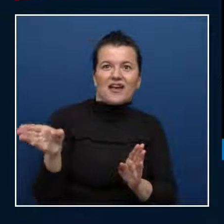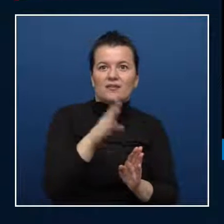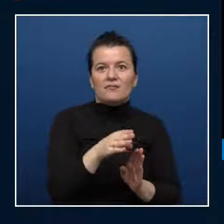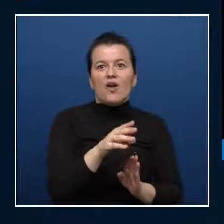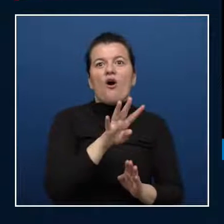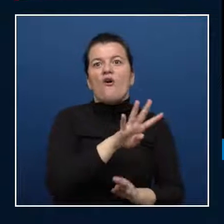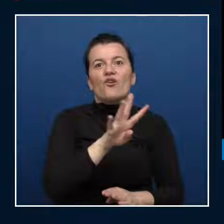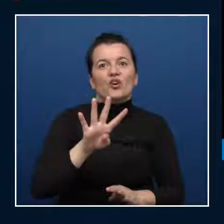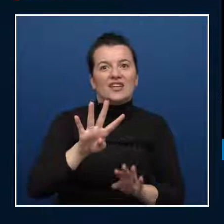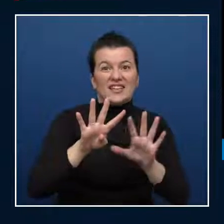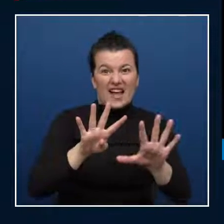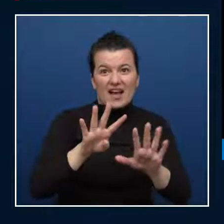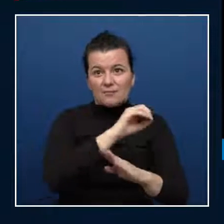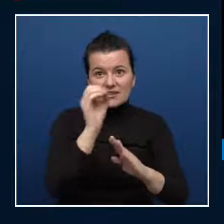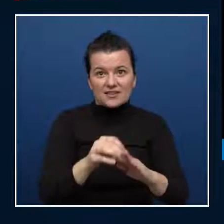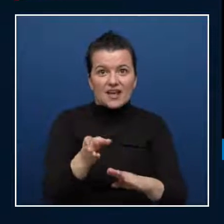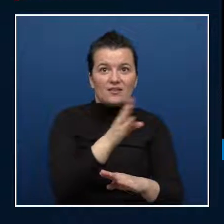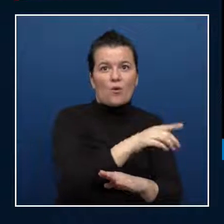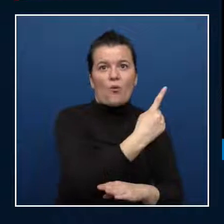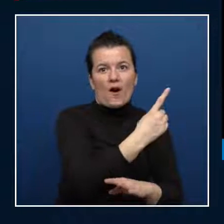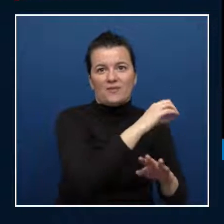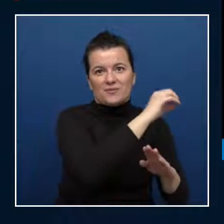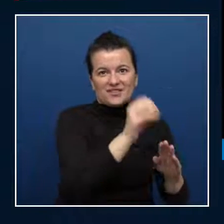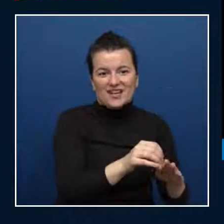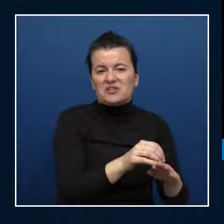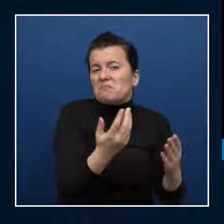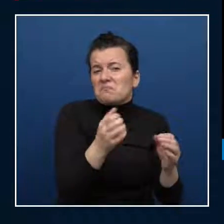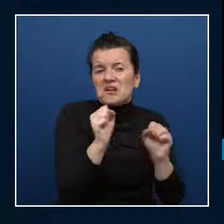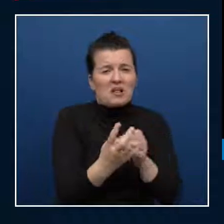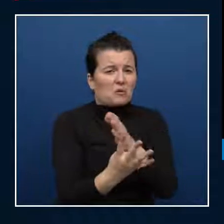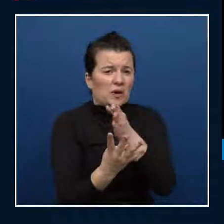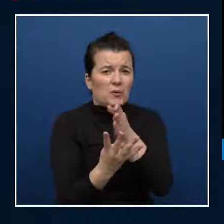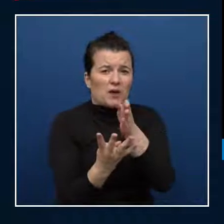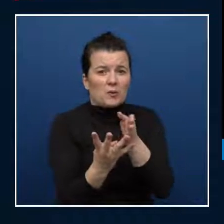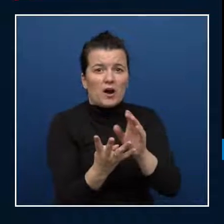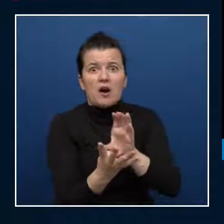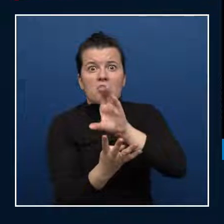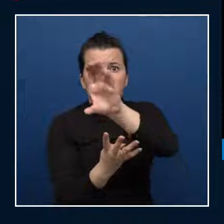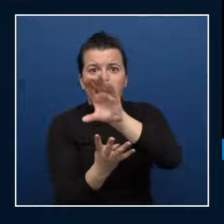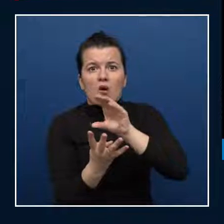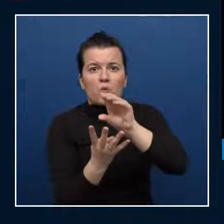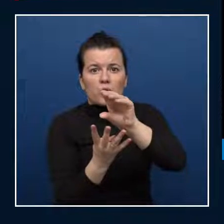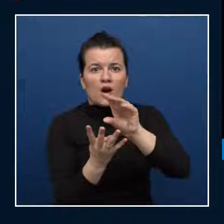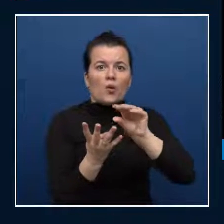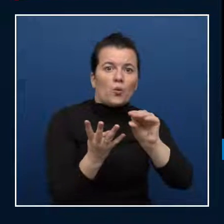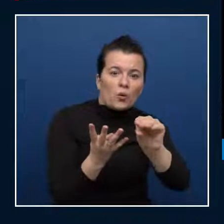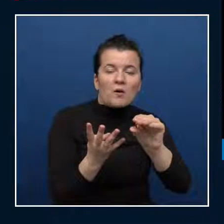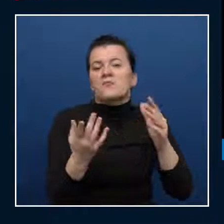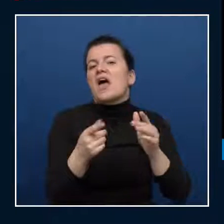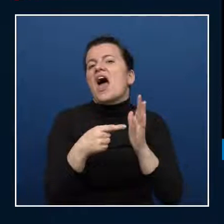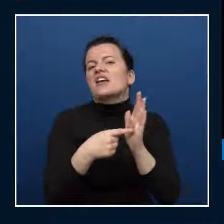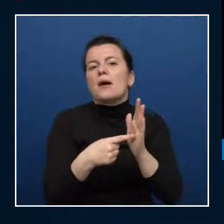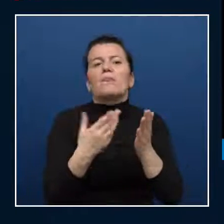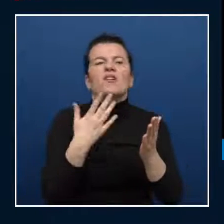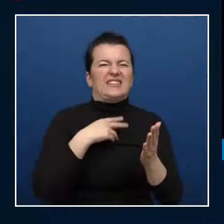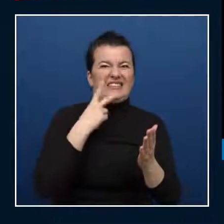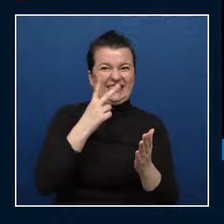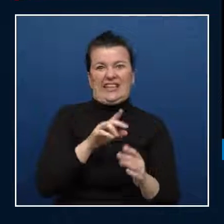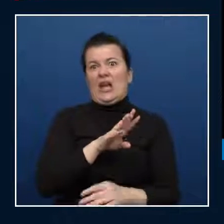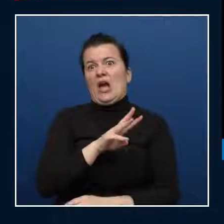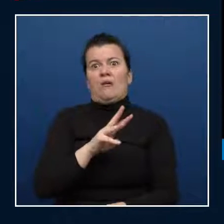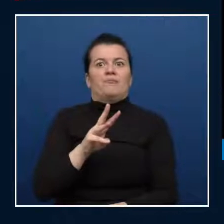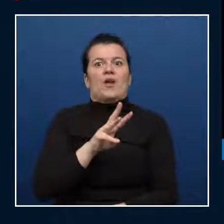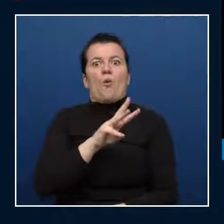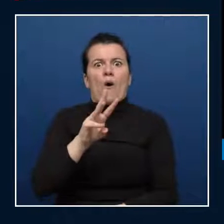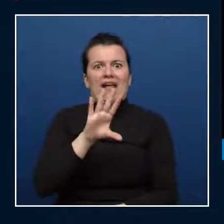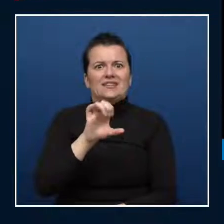a 49%. Now, you could be doing this because you're trying to take the traffic away from the West US, you're trying to drain that